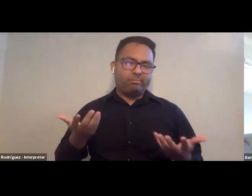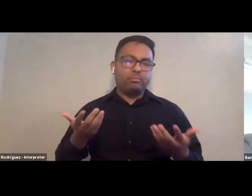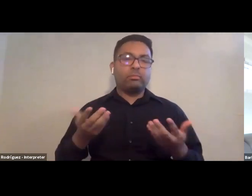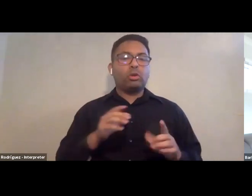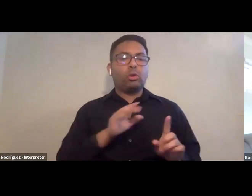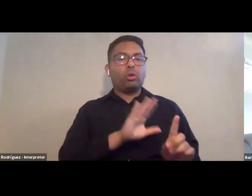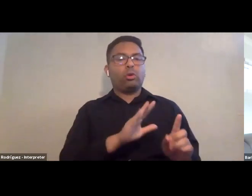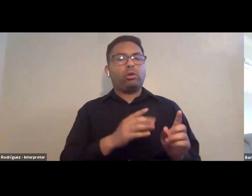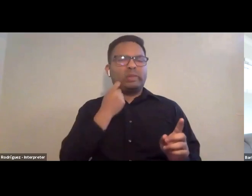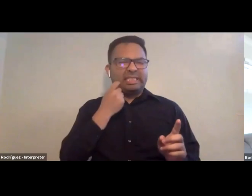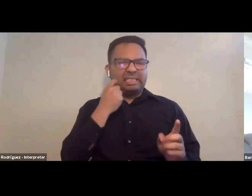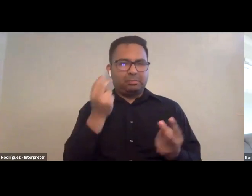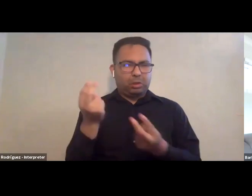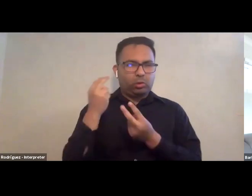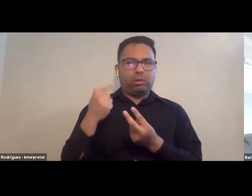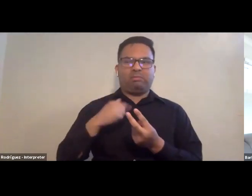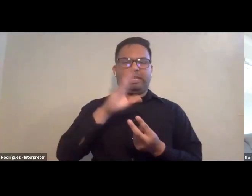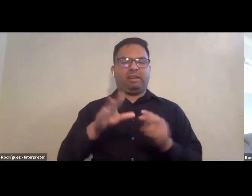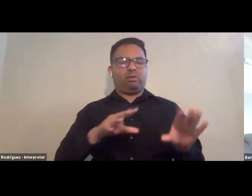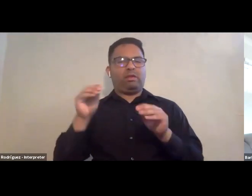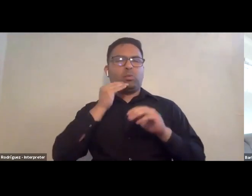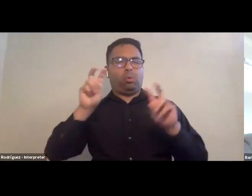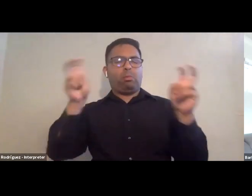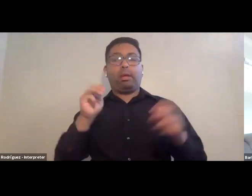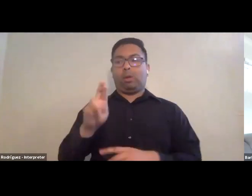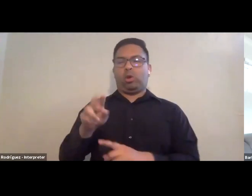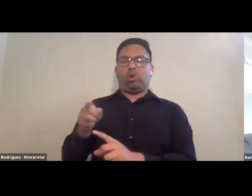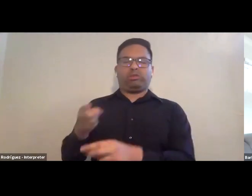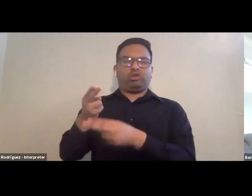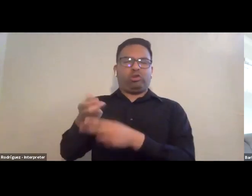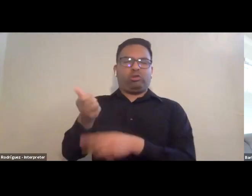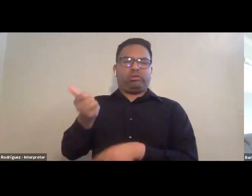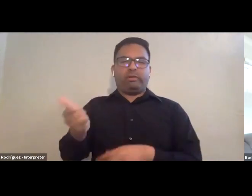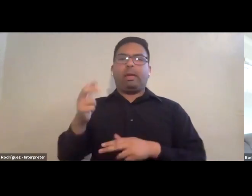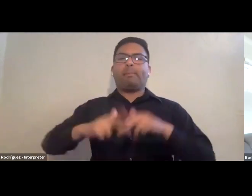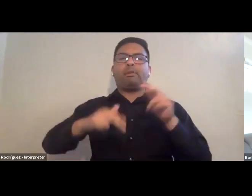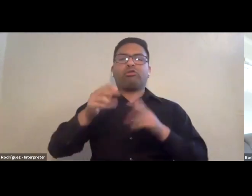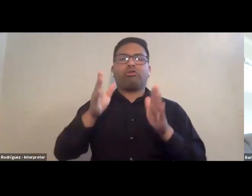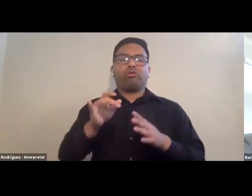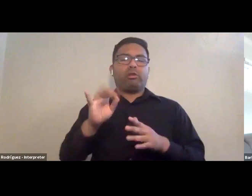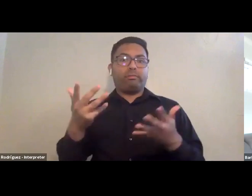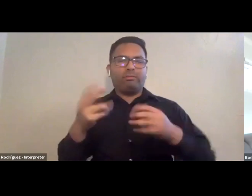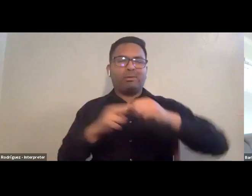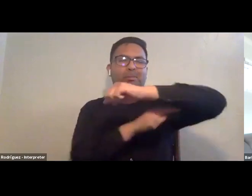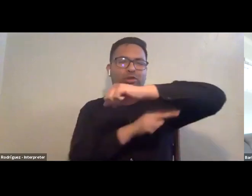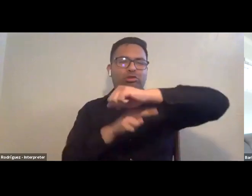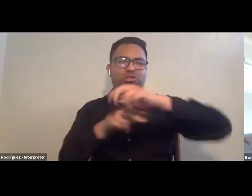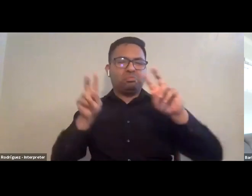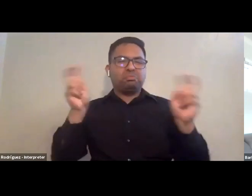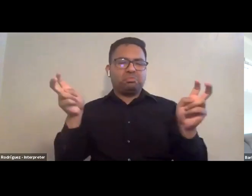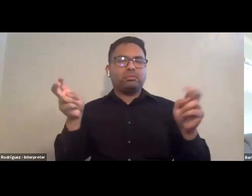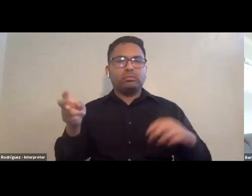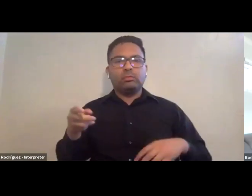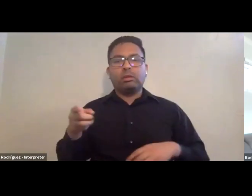Home, Margaret refers to herself as, quote, a builder of bridges, unquote. And the